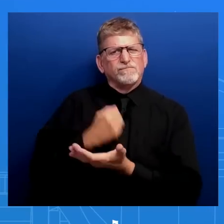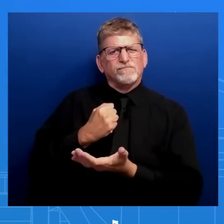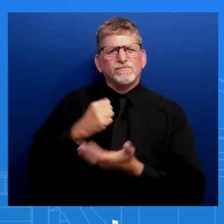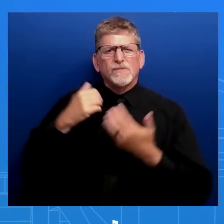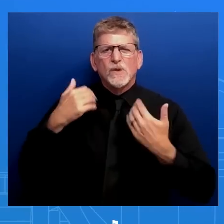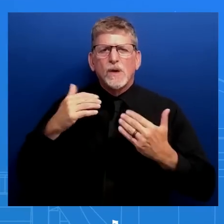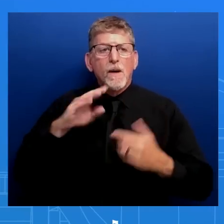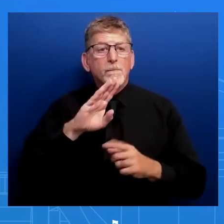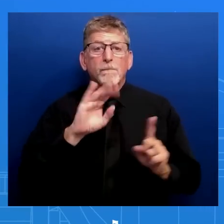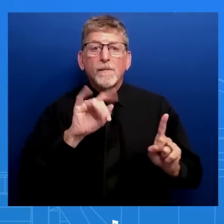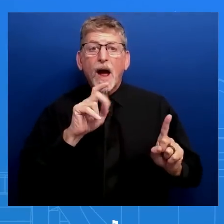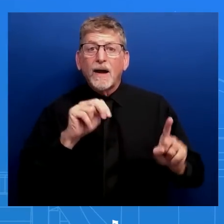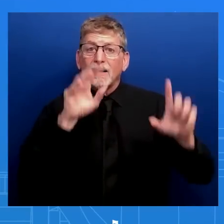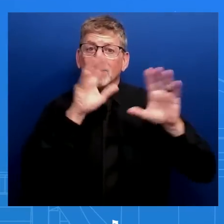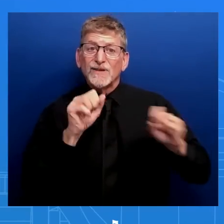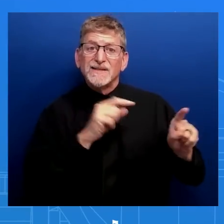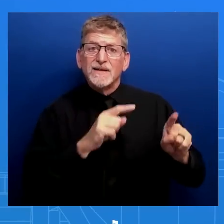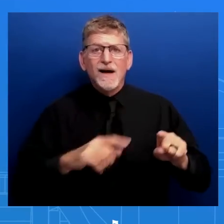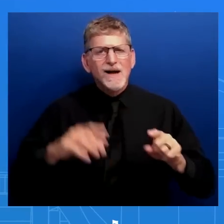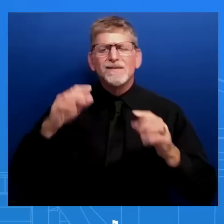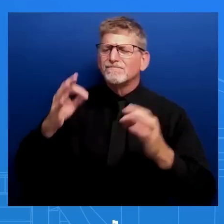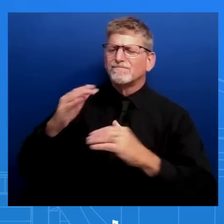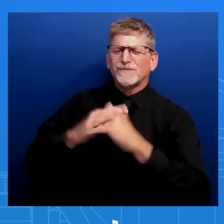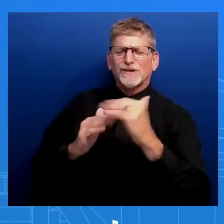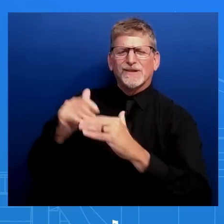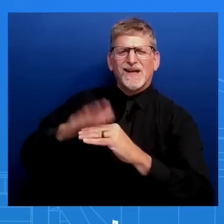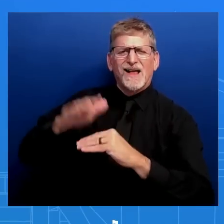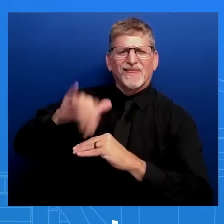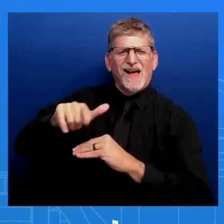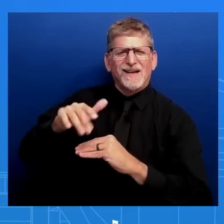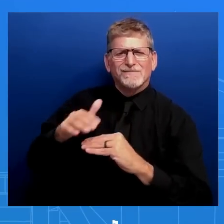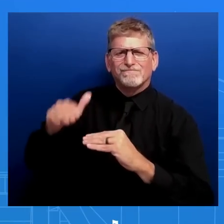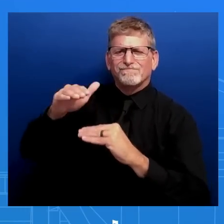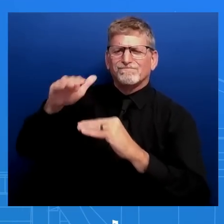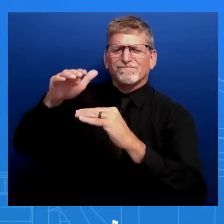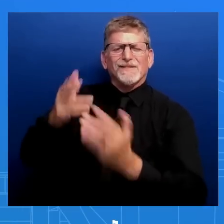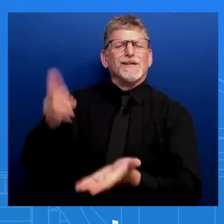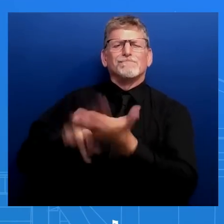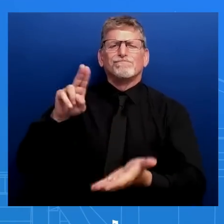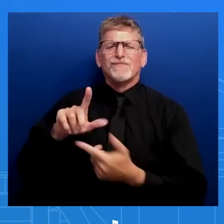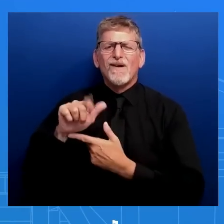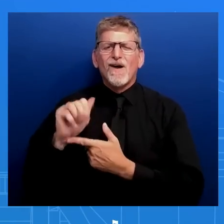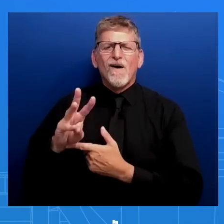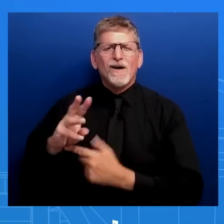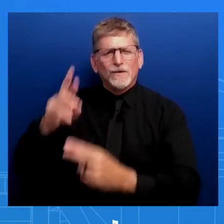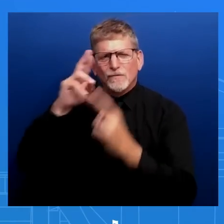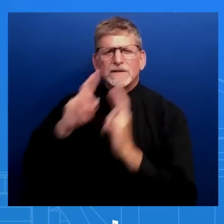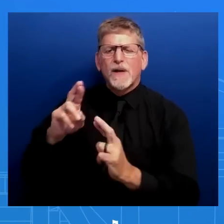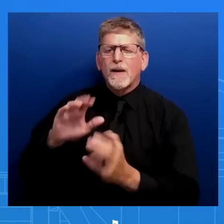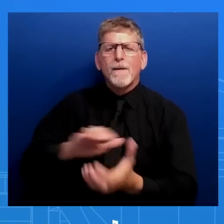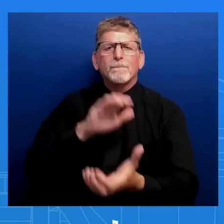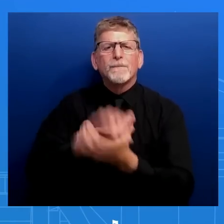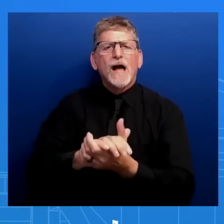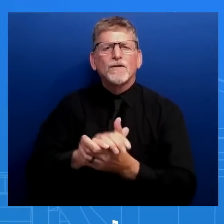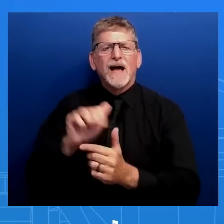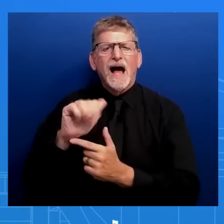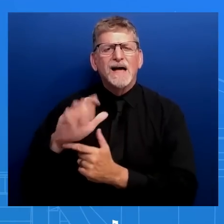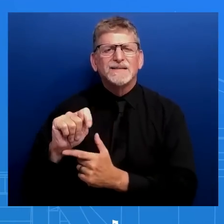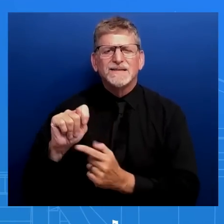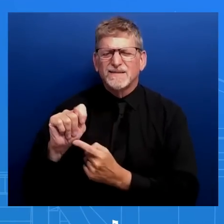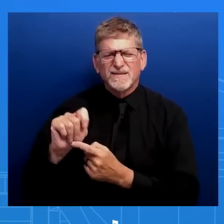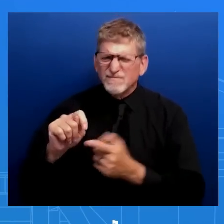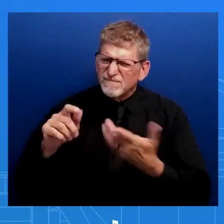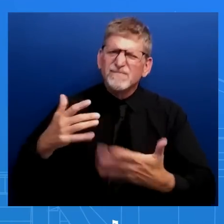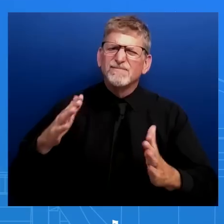by signing into law the Respect for Marriage Act, guaranteeing the rights and protections of LGBTQ plus and interracial couples,